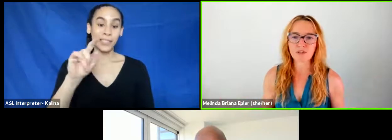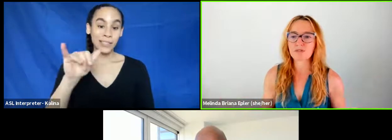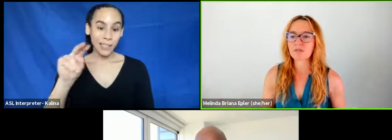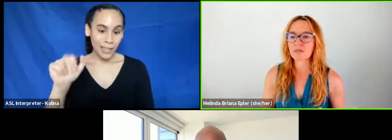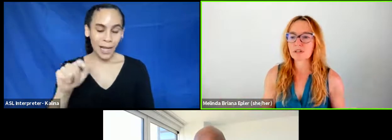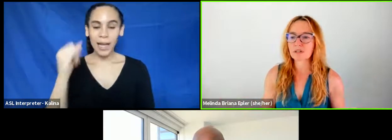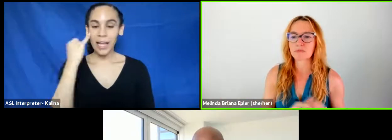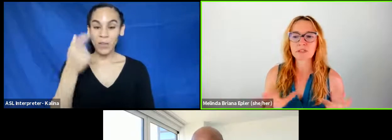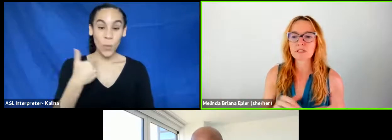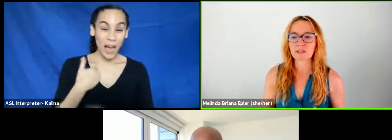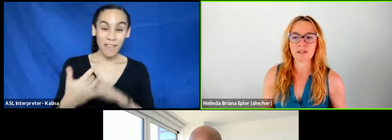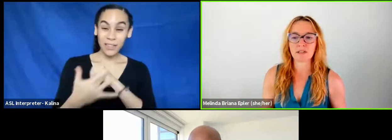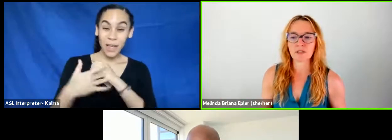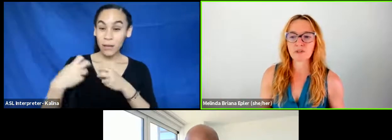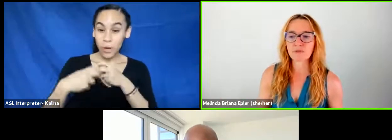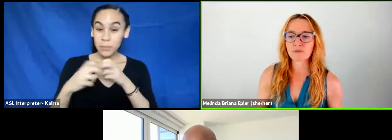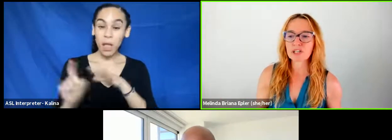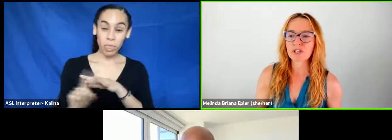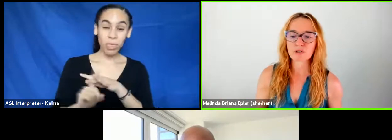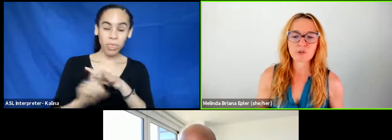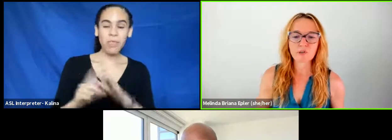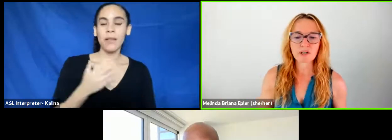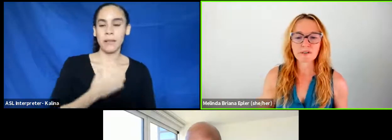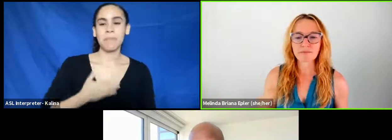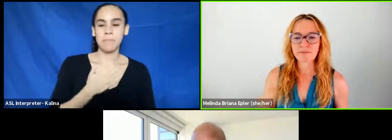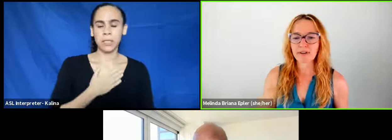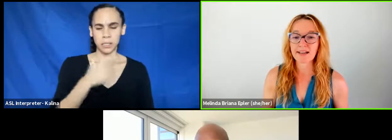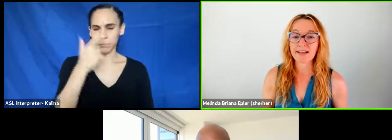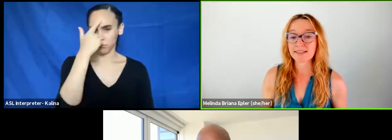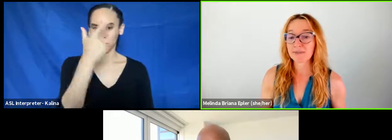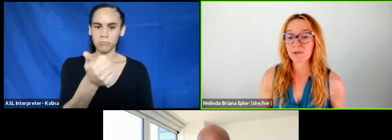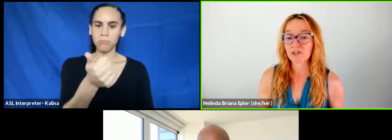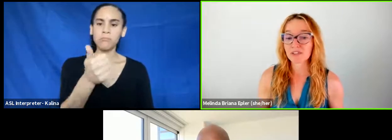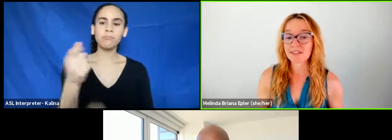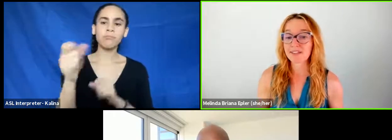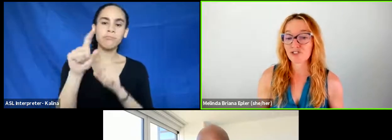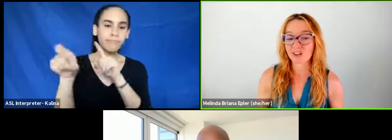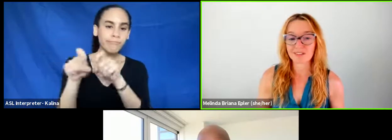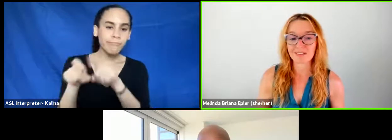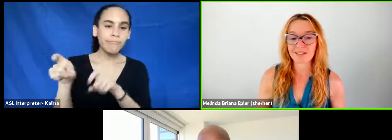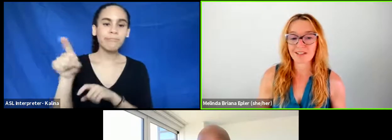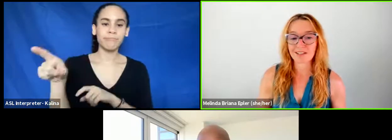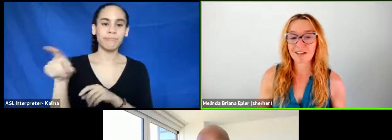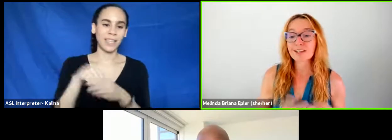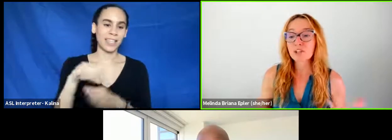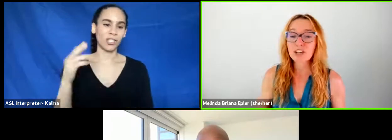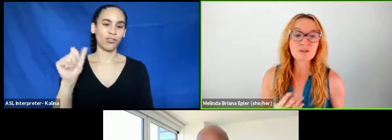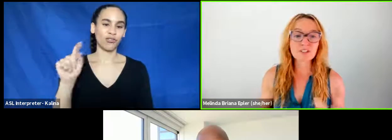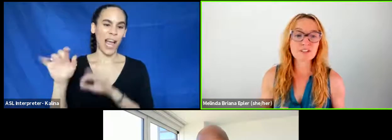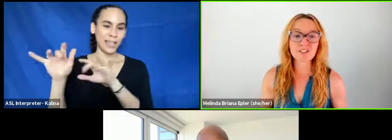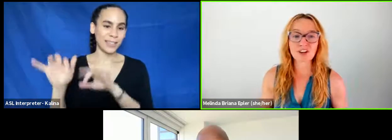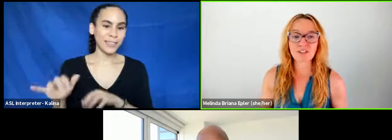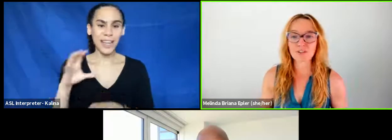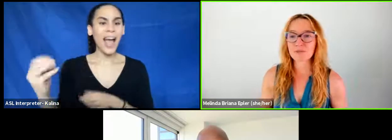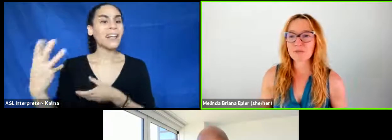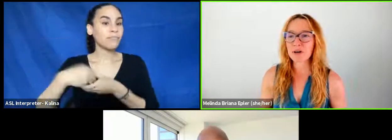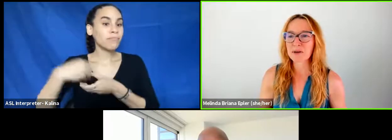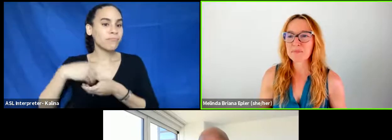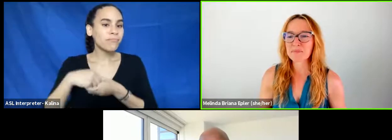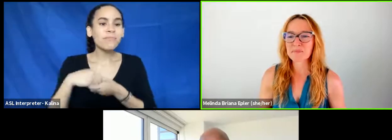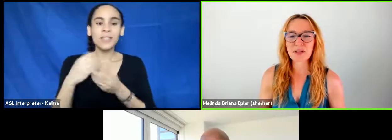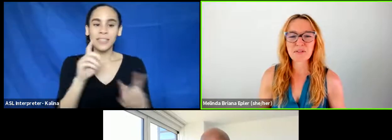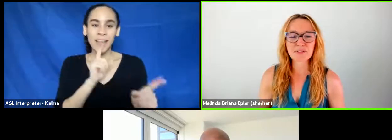technical issues or anything, please feel free to ask them questions in the chat and engage with us in the chat